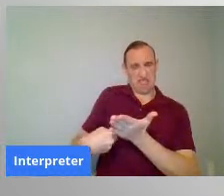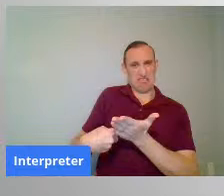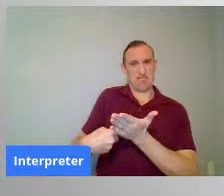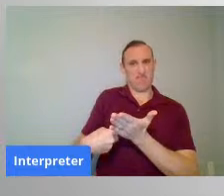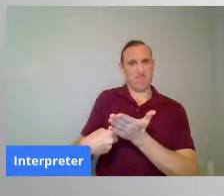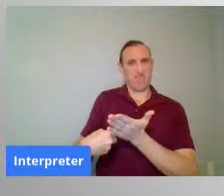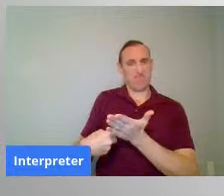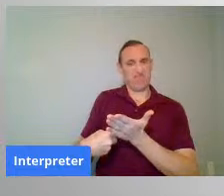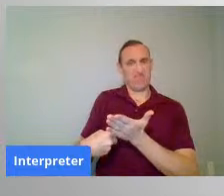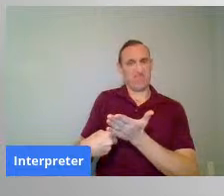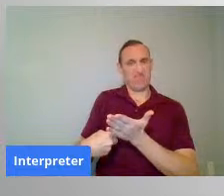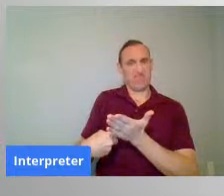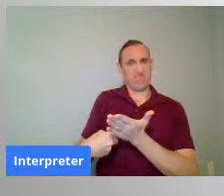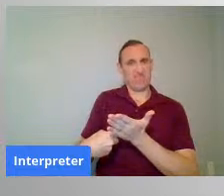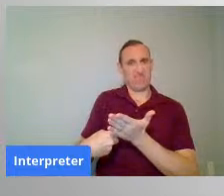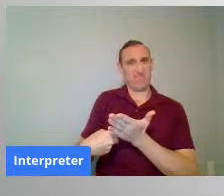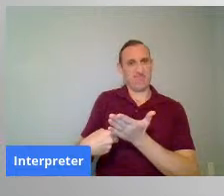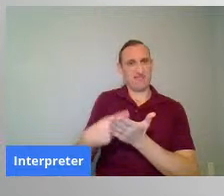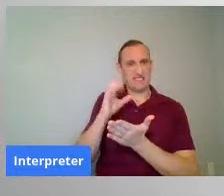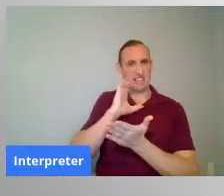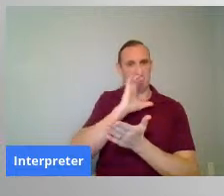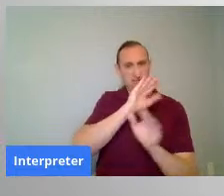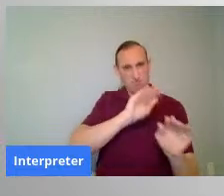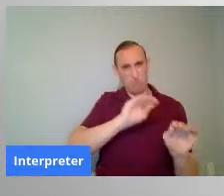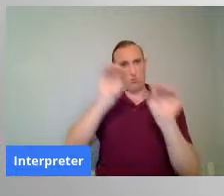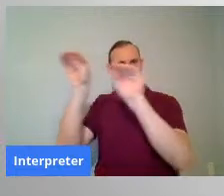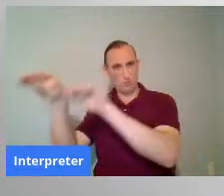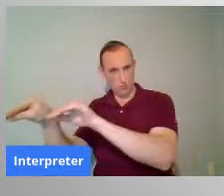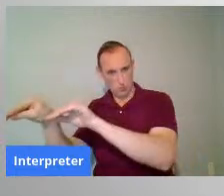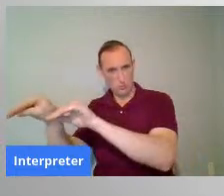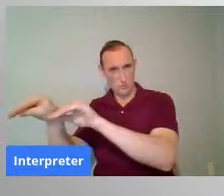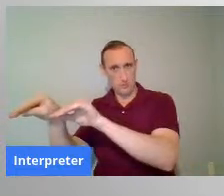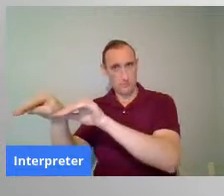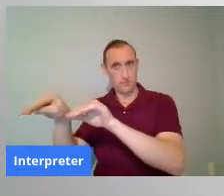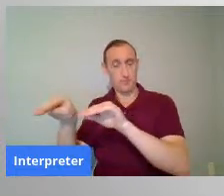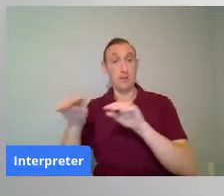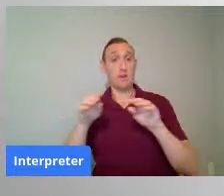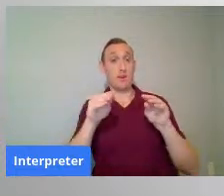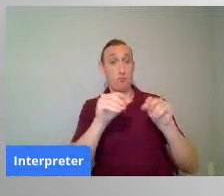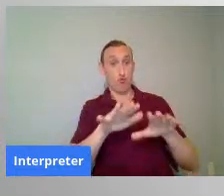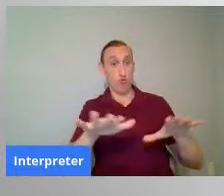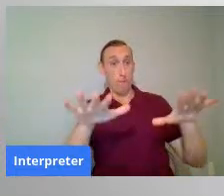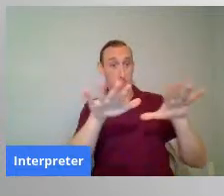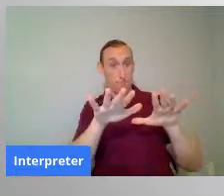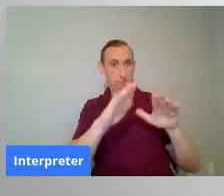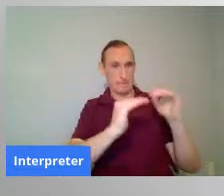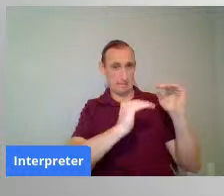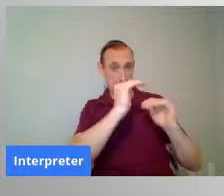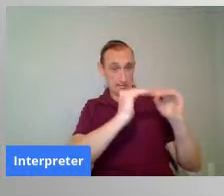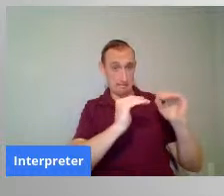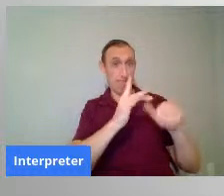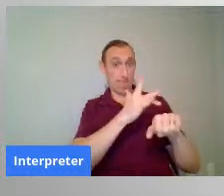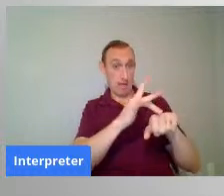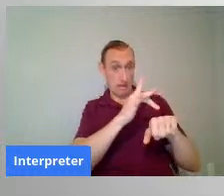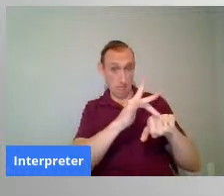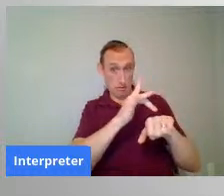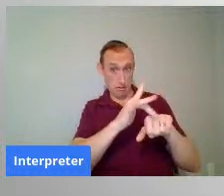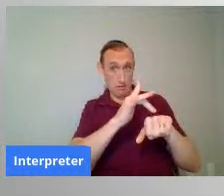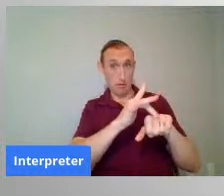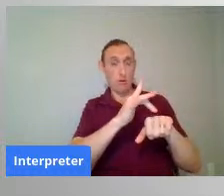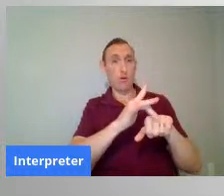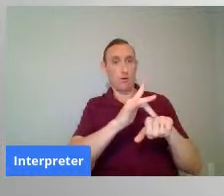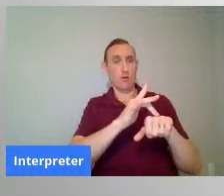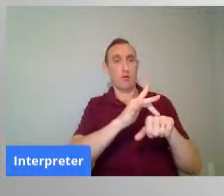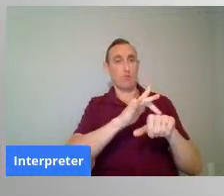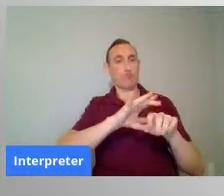of the property availability that we have will allow us to be able to consolidate and have all of